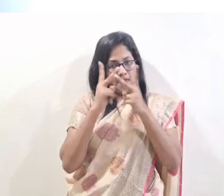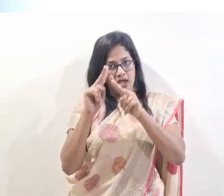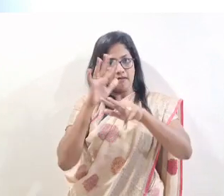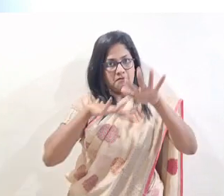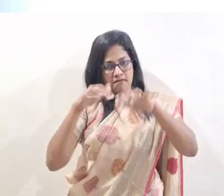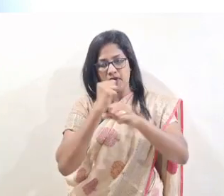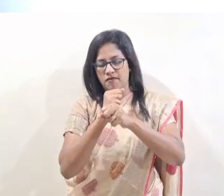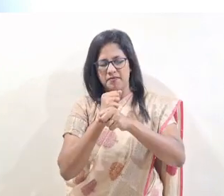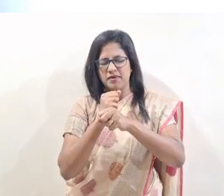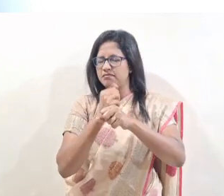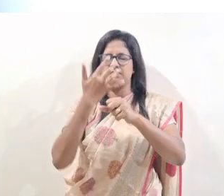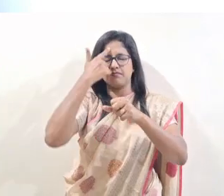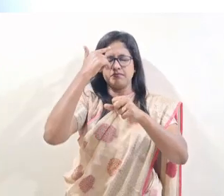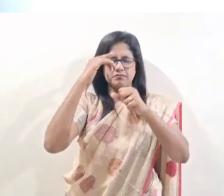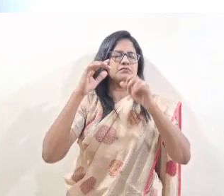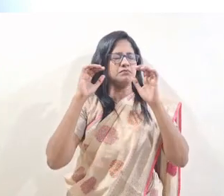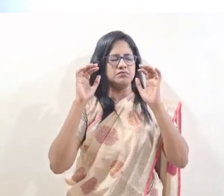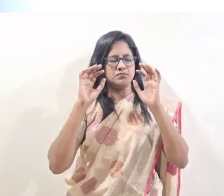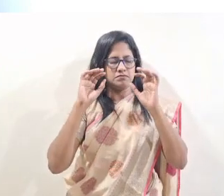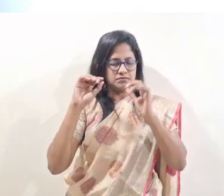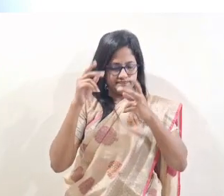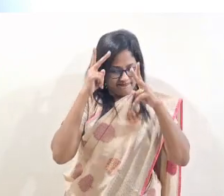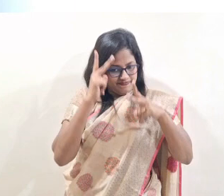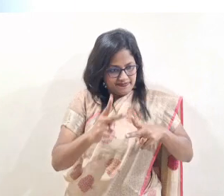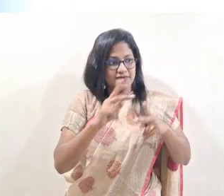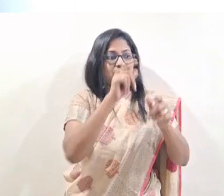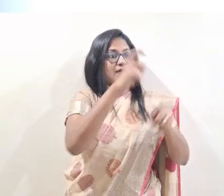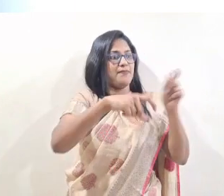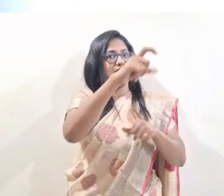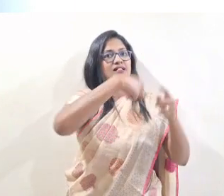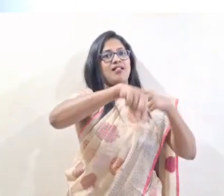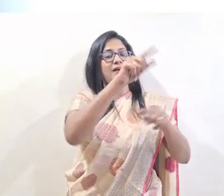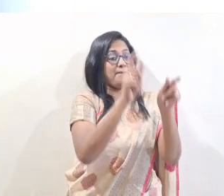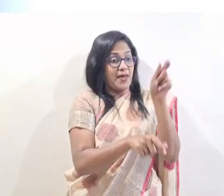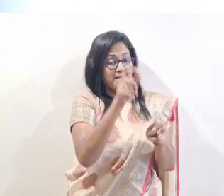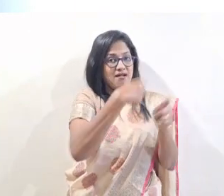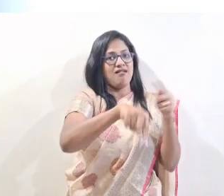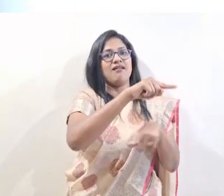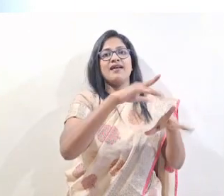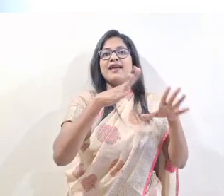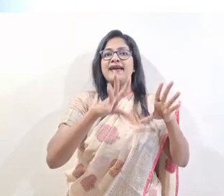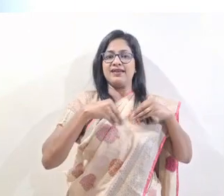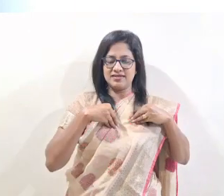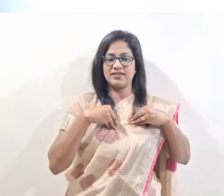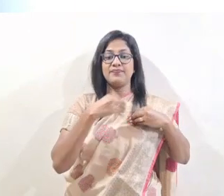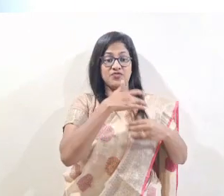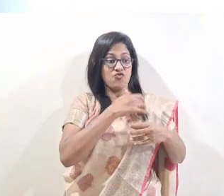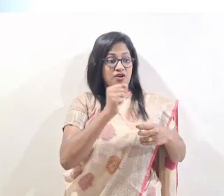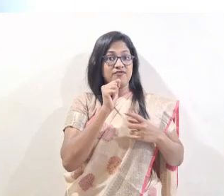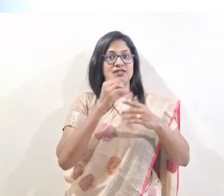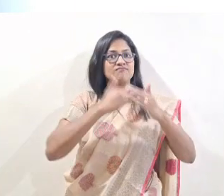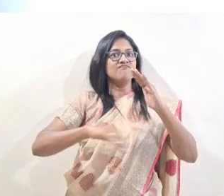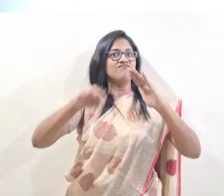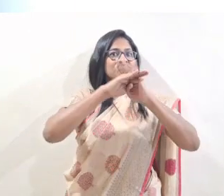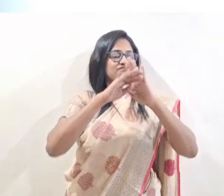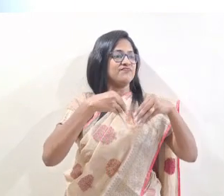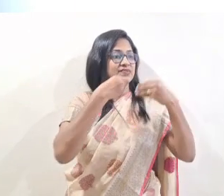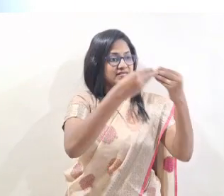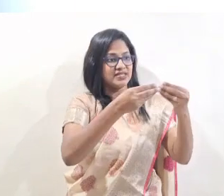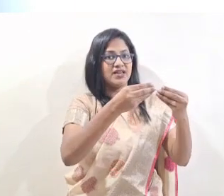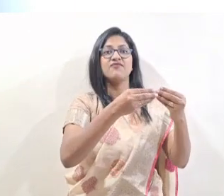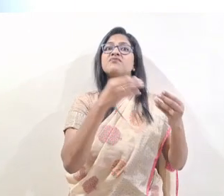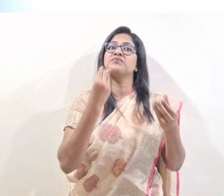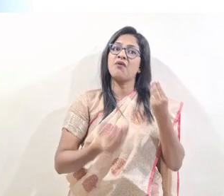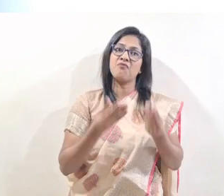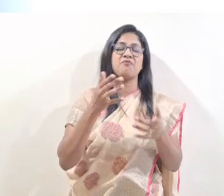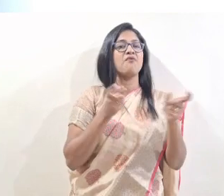could sustain. The people have accepted us, and with whatever confidence level we could create on them. Today we are operating